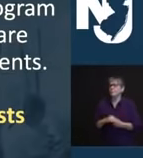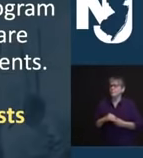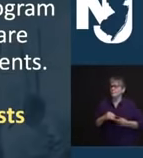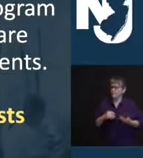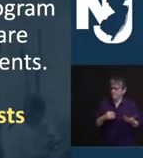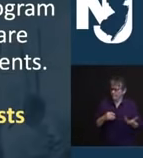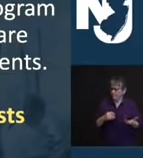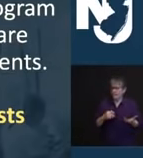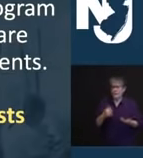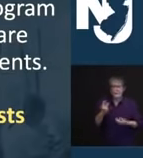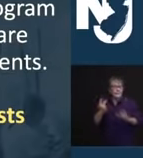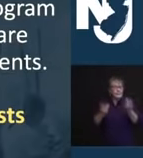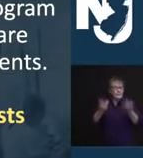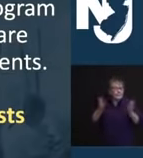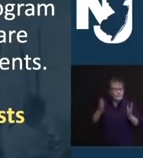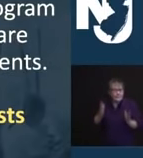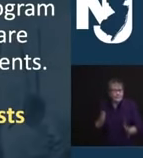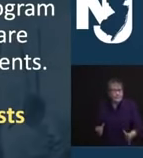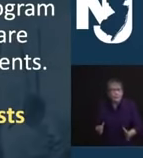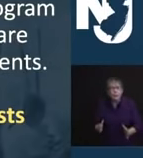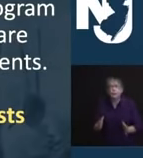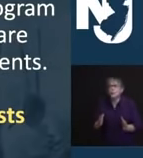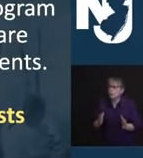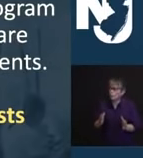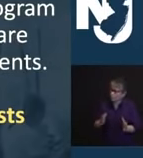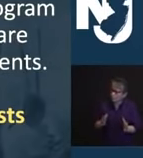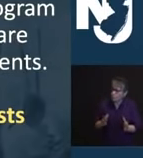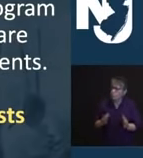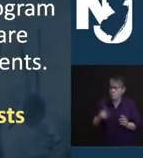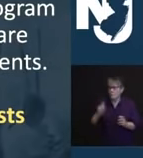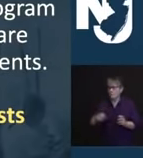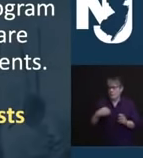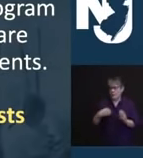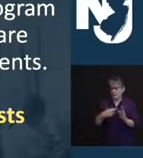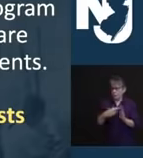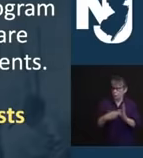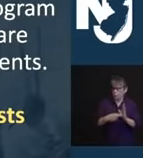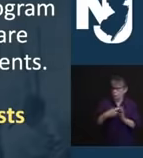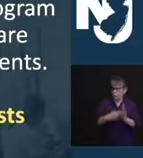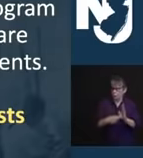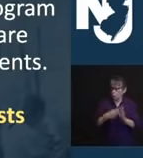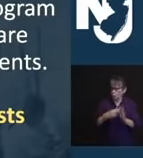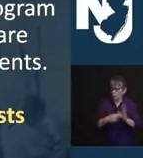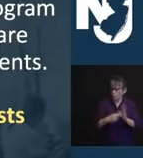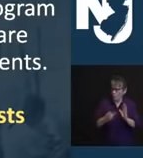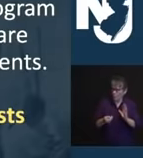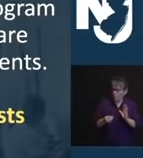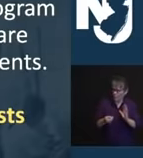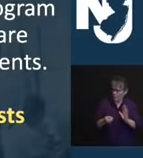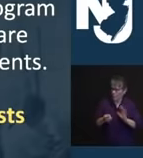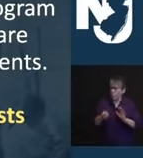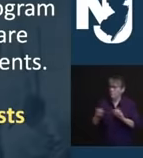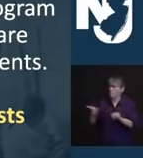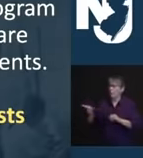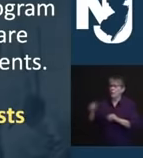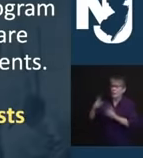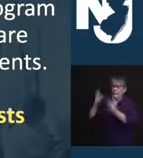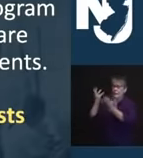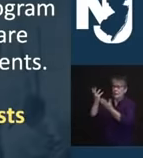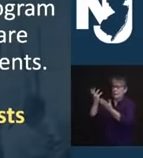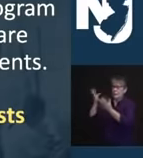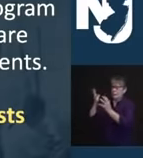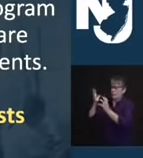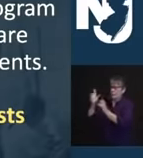on-duty emergency responders arriving because of a call for assistance. And any resident who leave their homes for